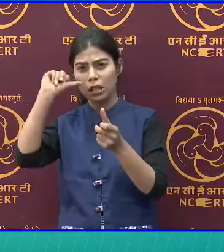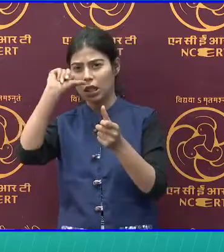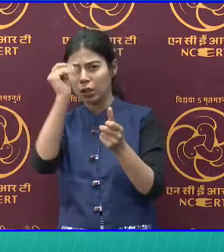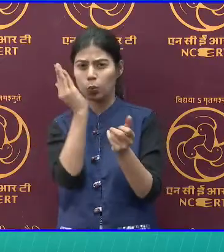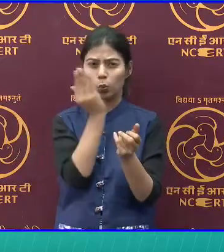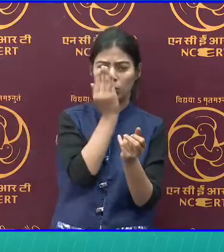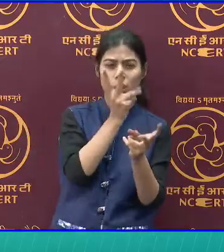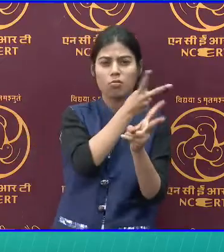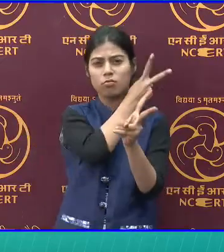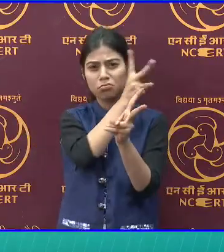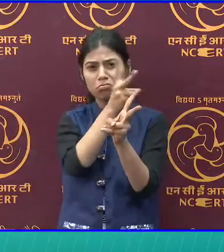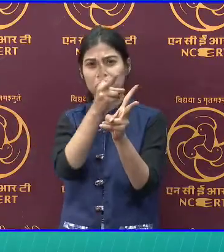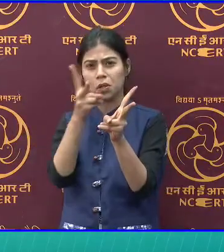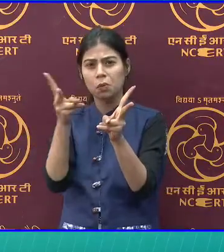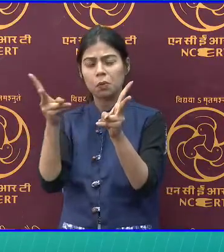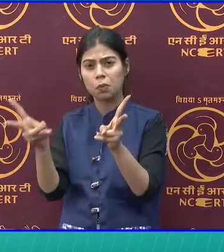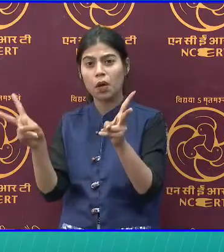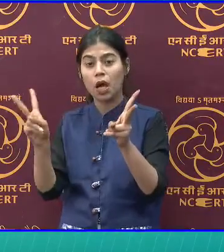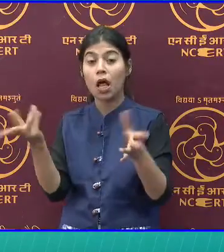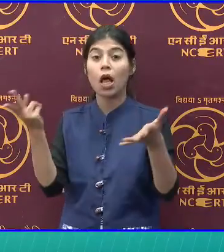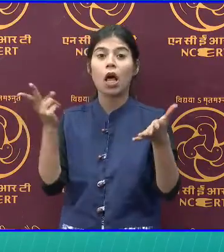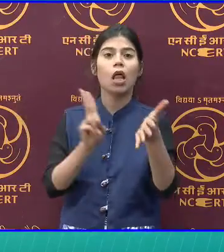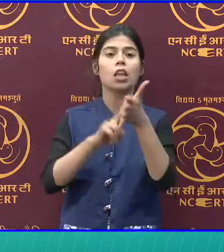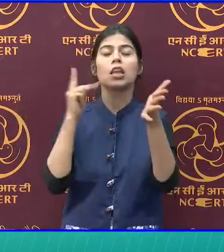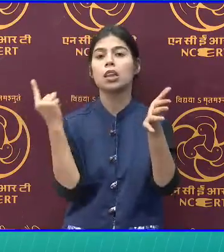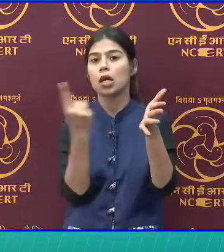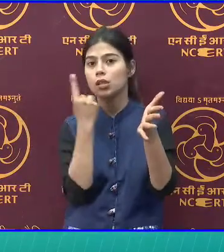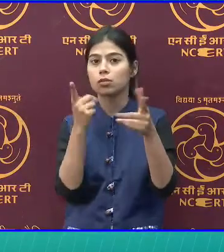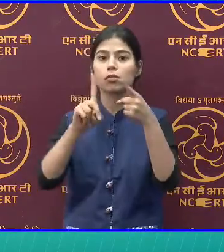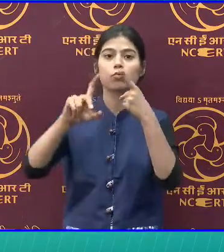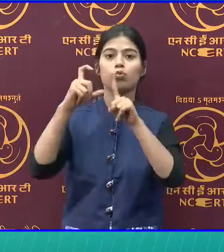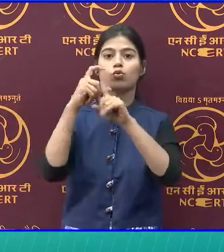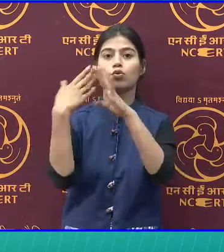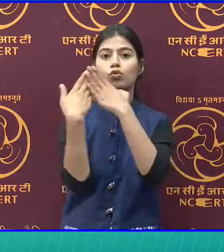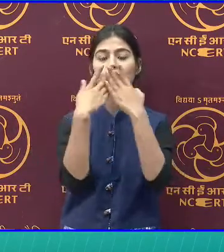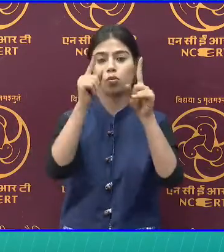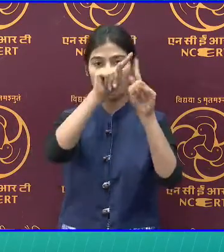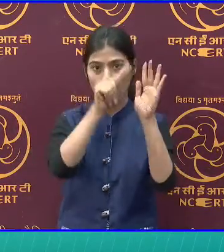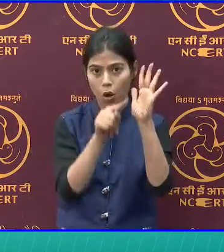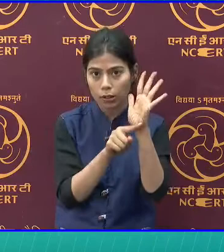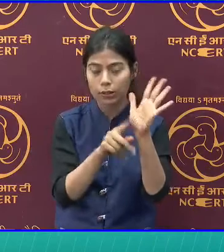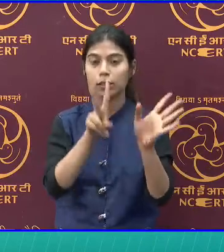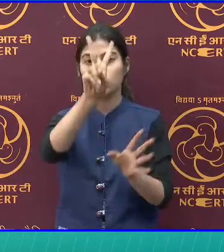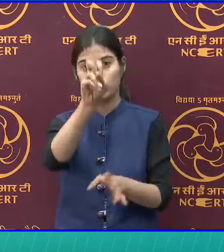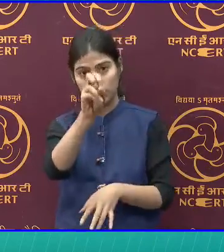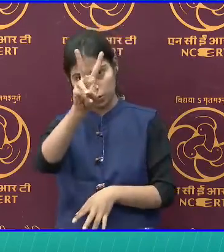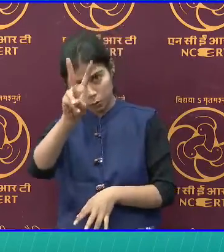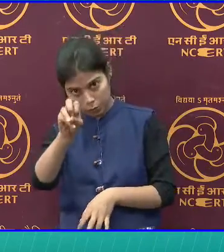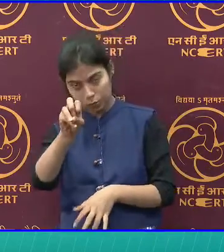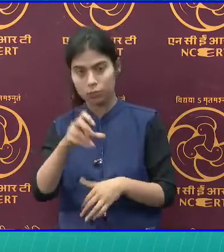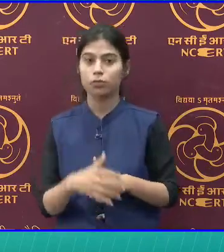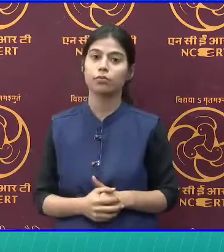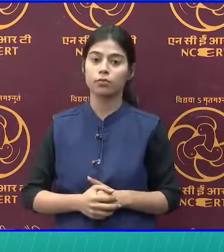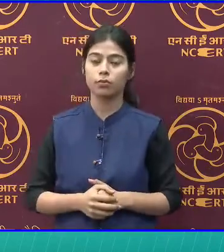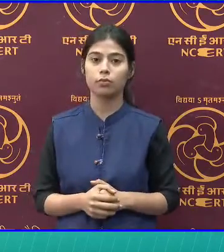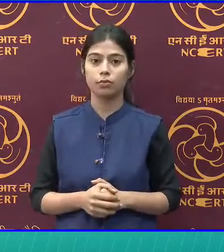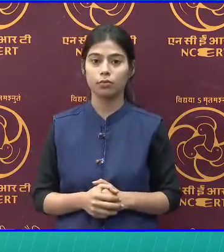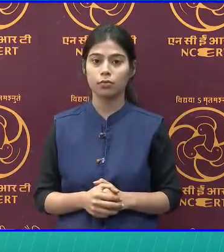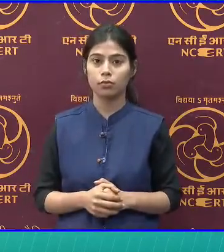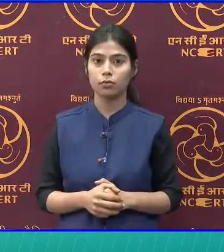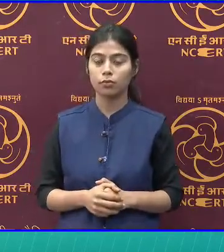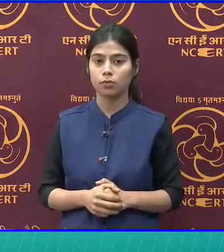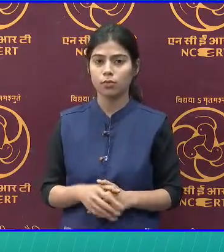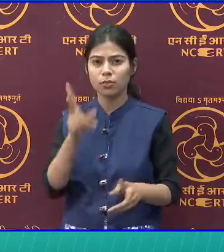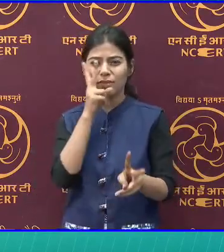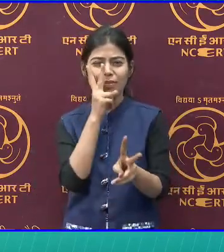education policy You'll have to 2020. move the book a little up. Yeah. So if